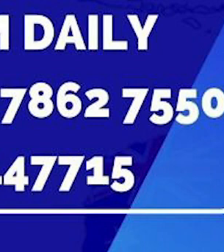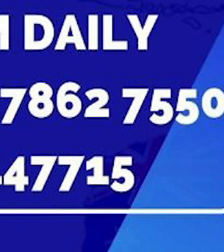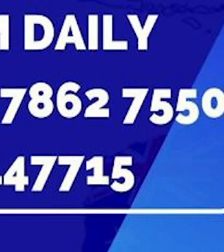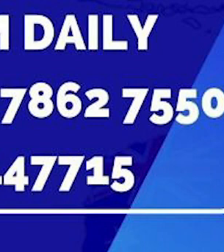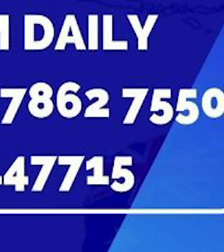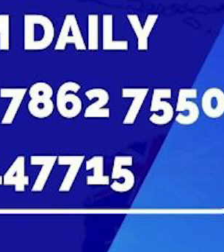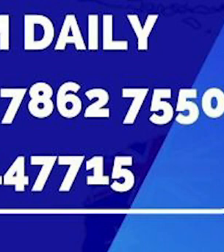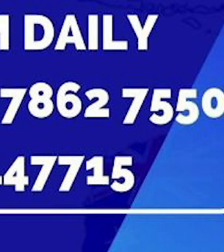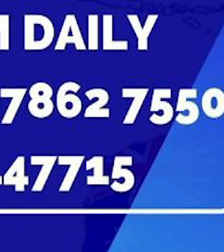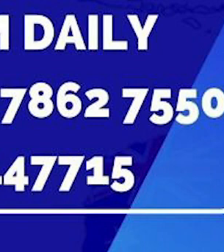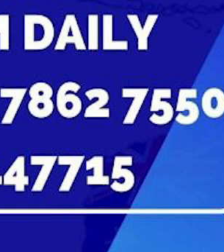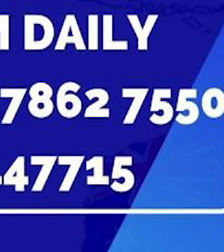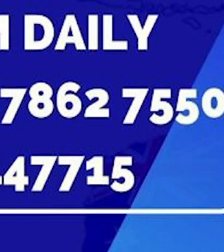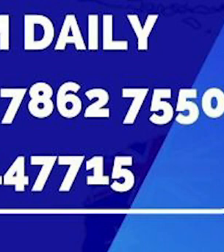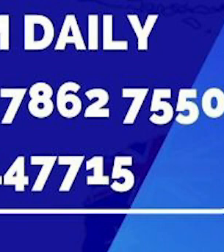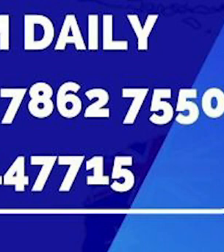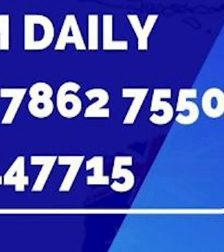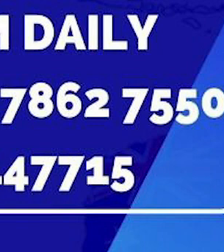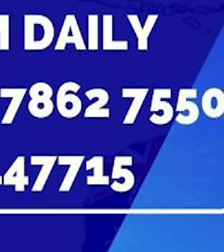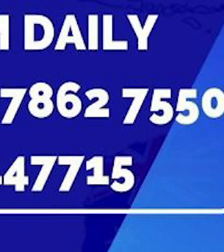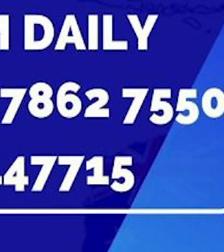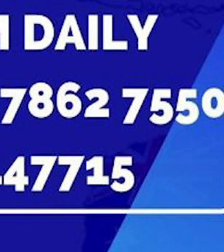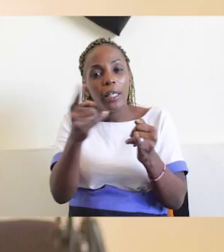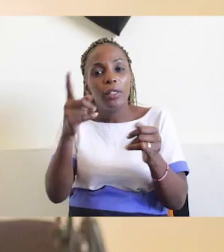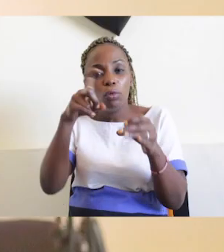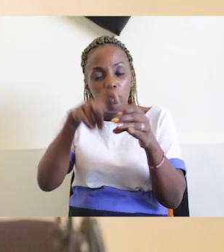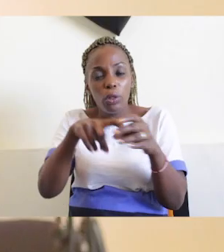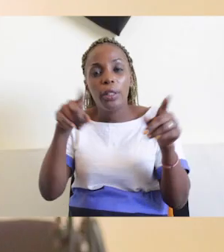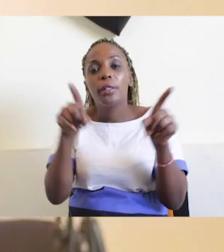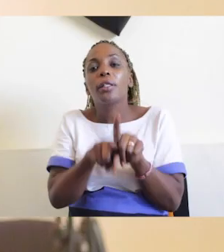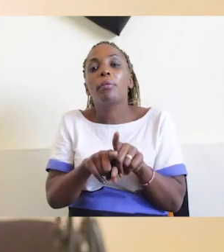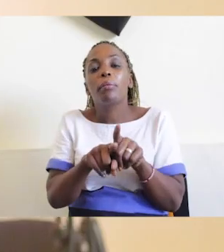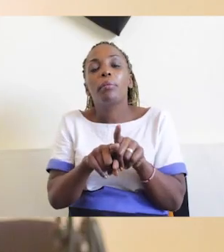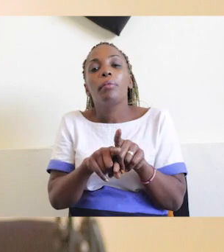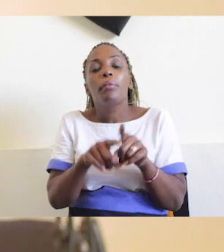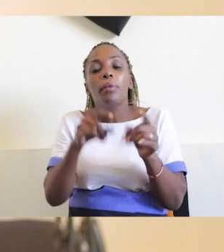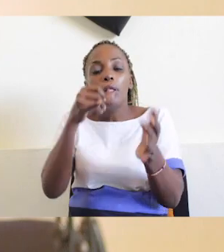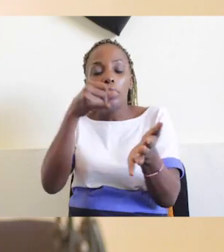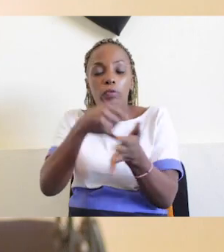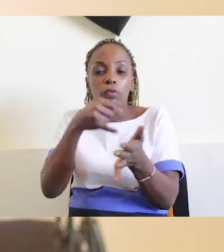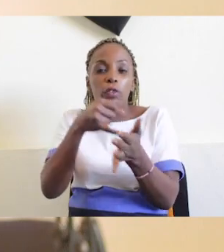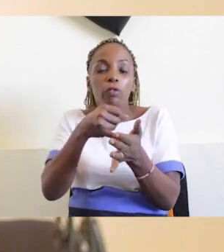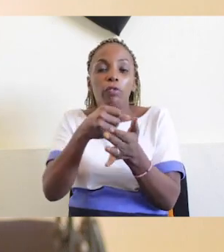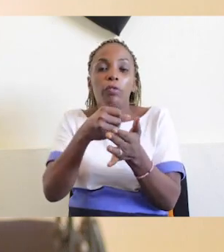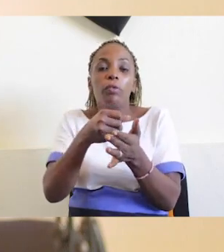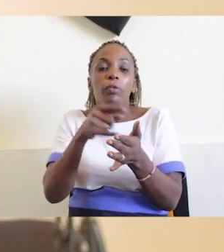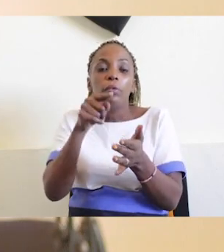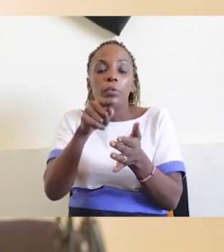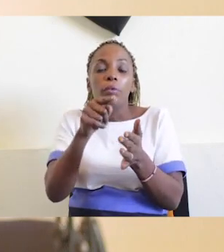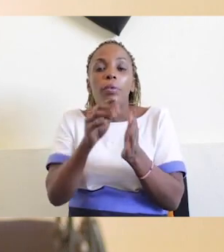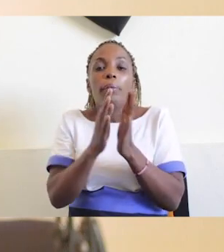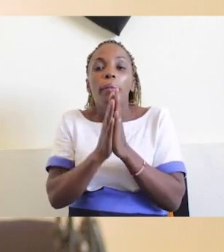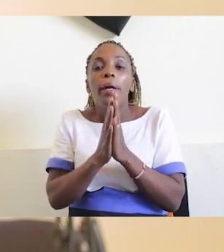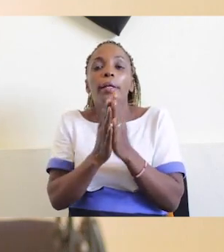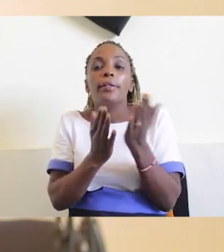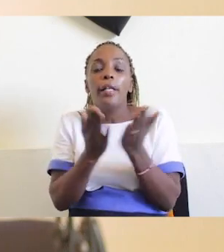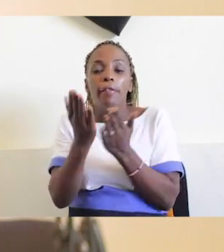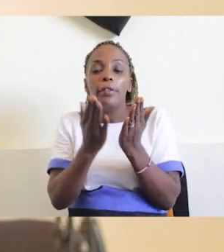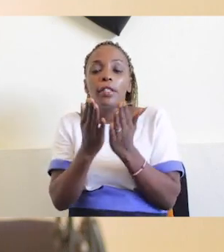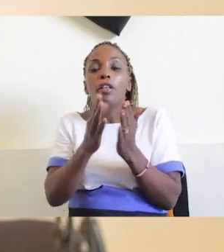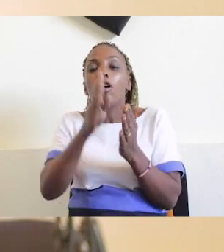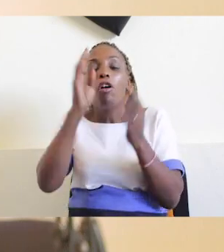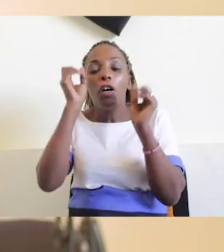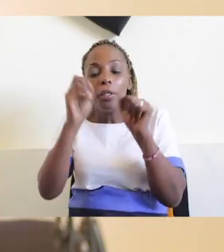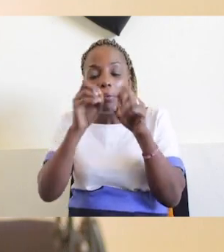God is ministering to people. And so we invite you to join in and be part of that session, that God